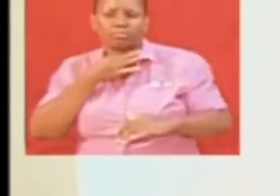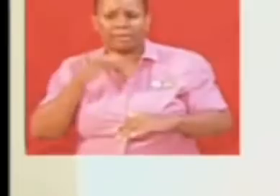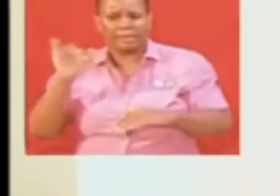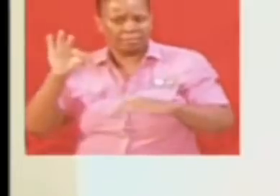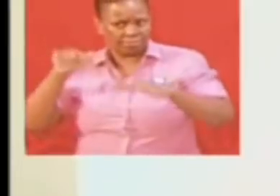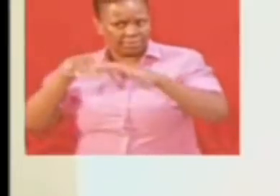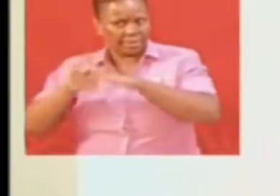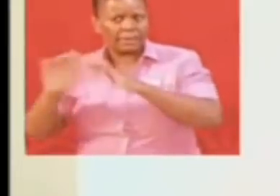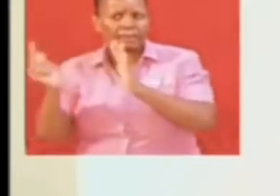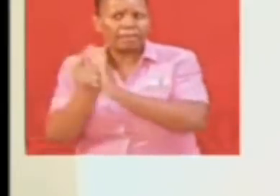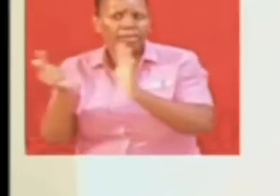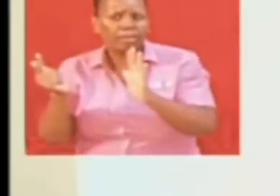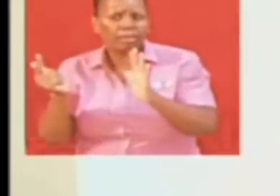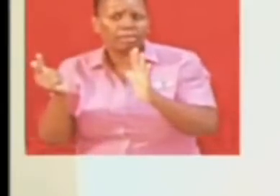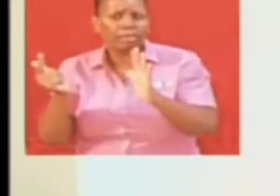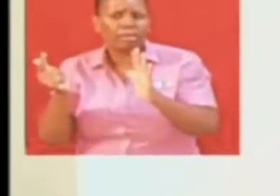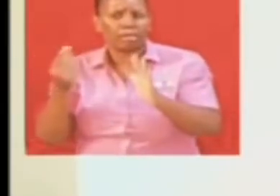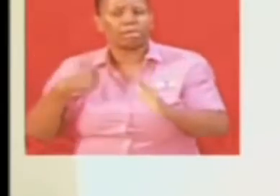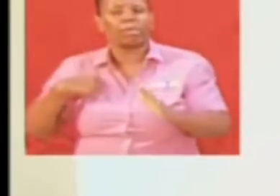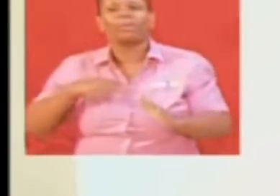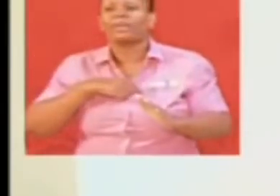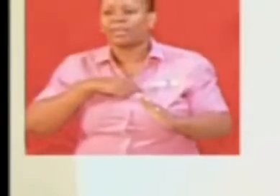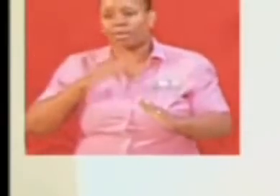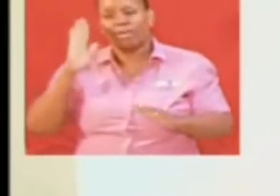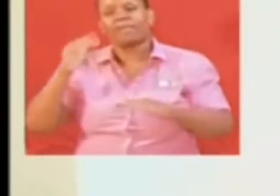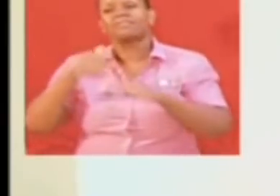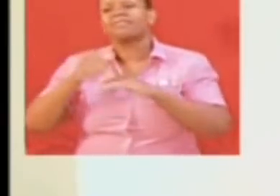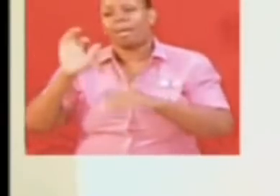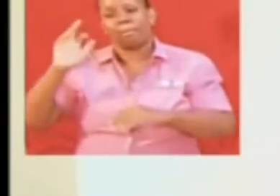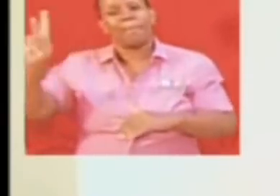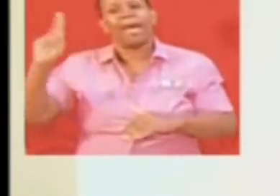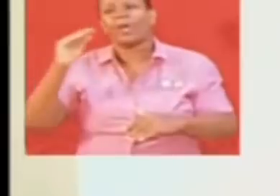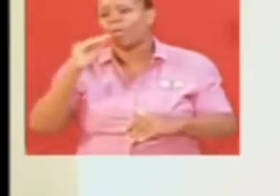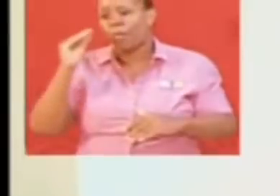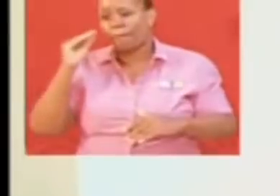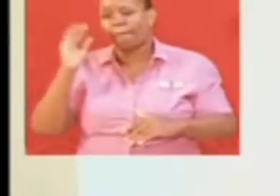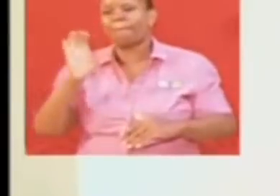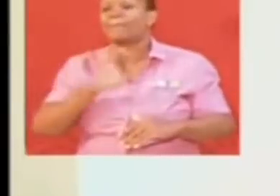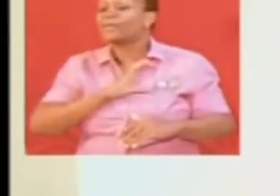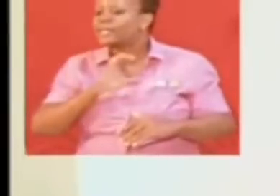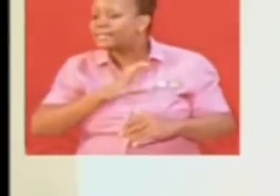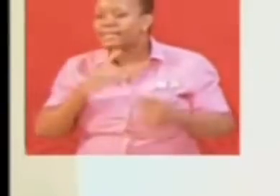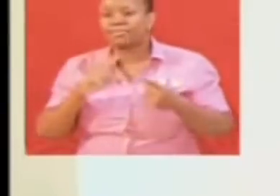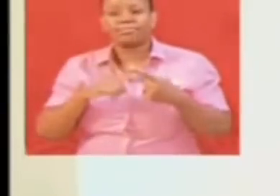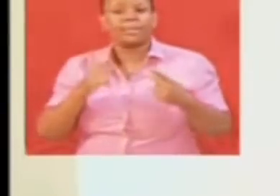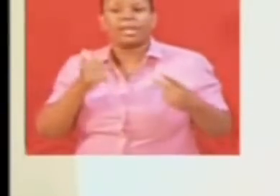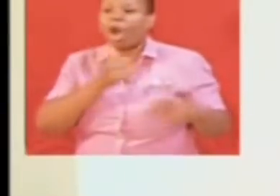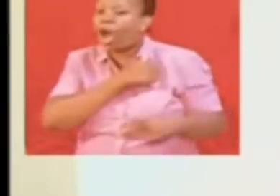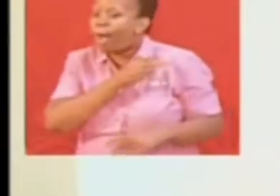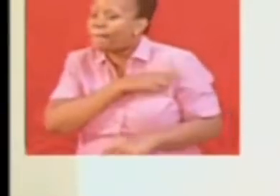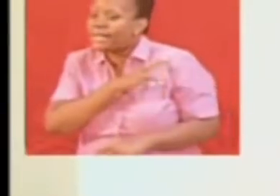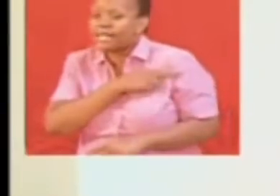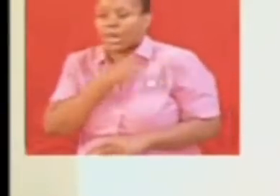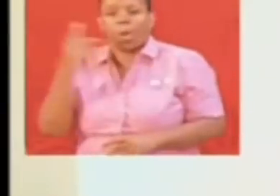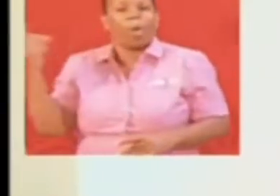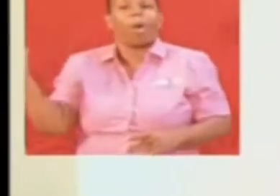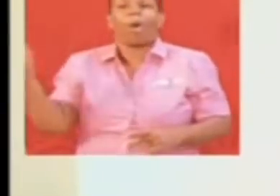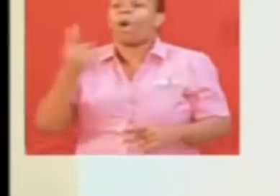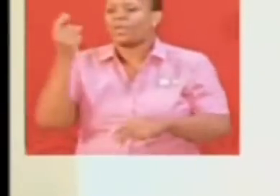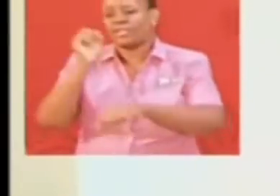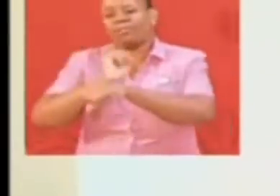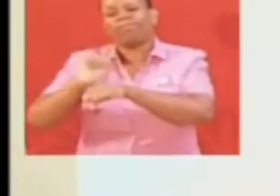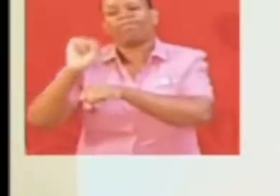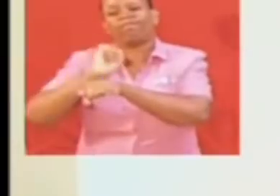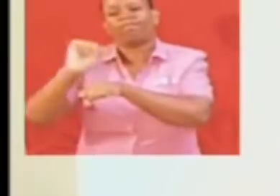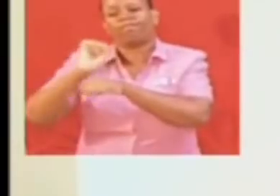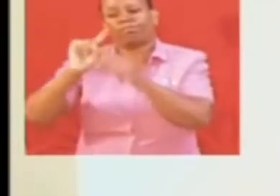unchecked migration. The police, the defense force, and other state security agencies are always at work looking out